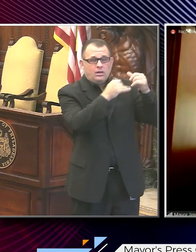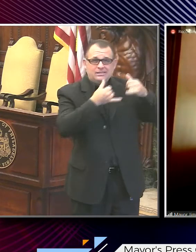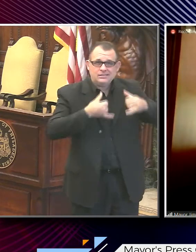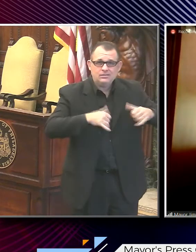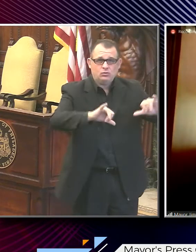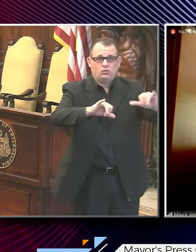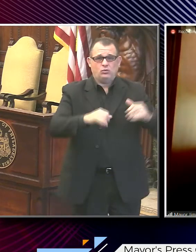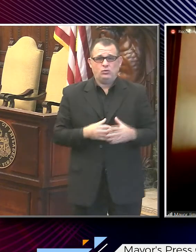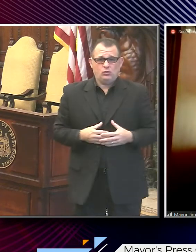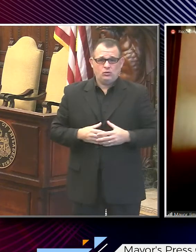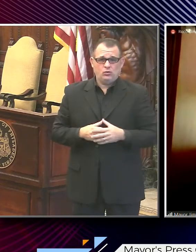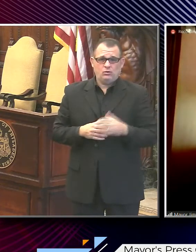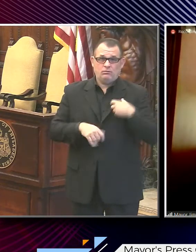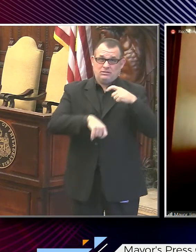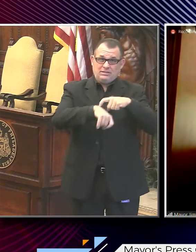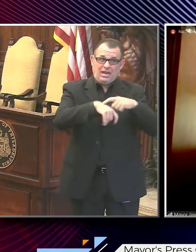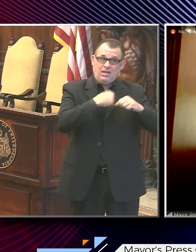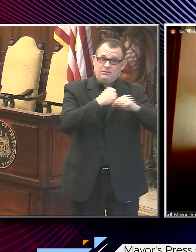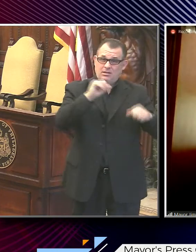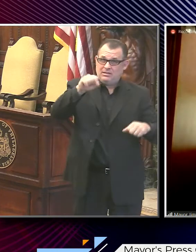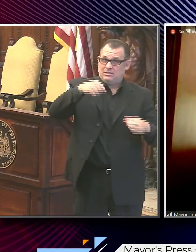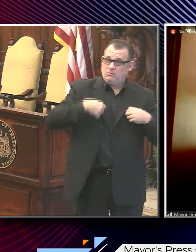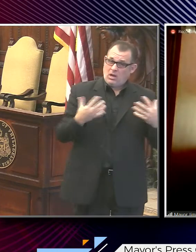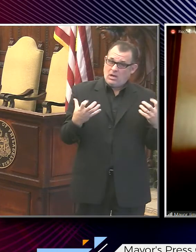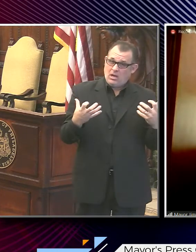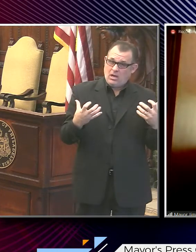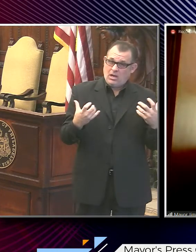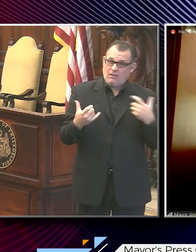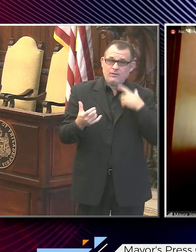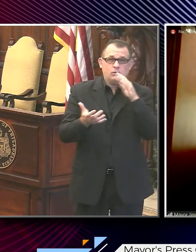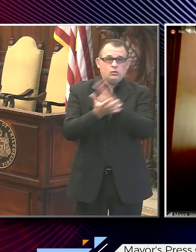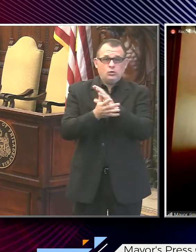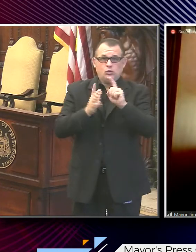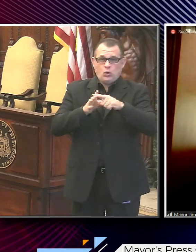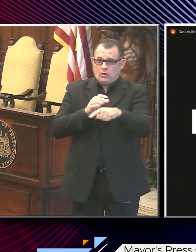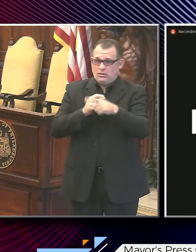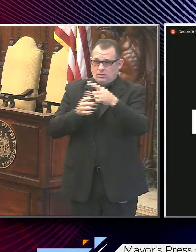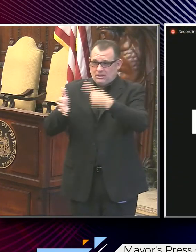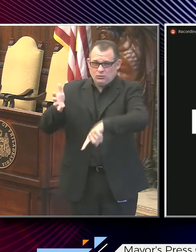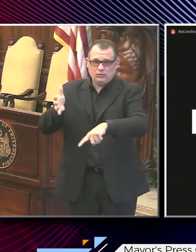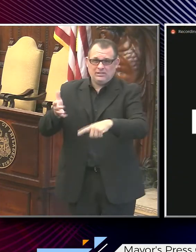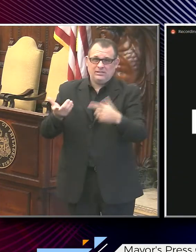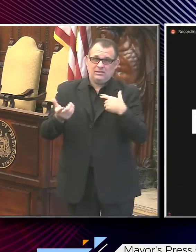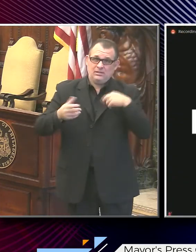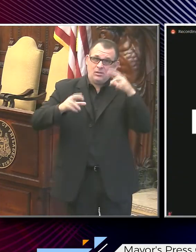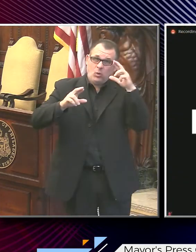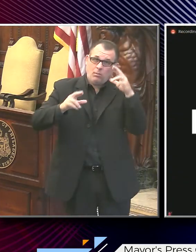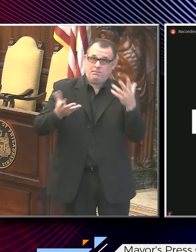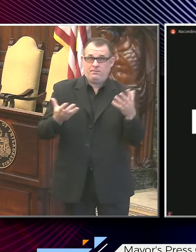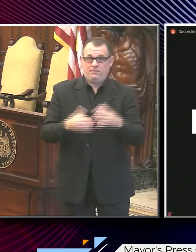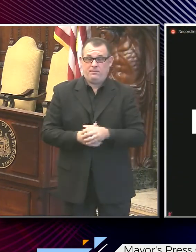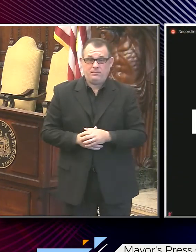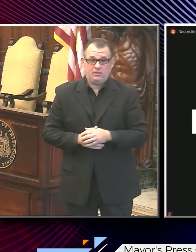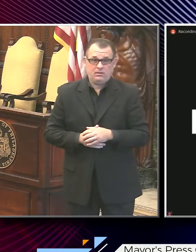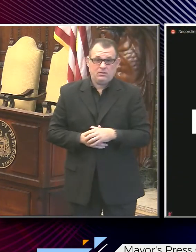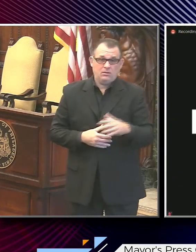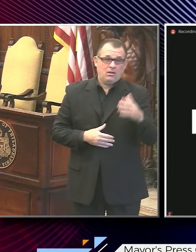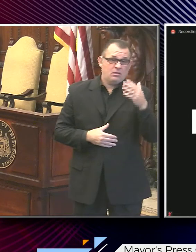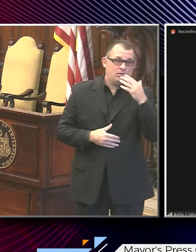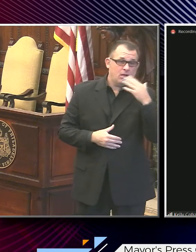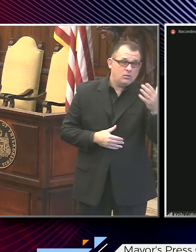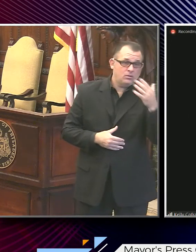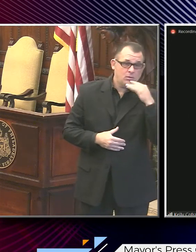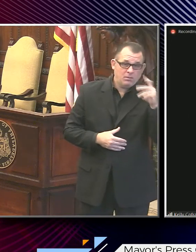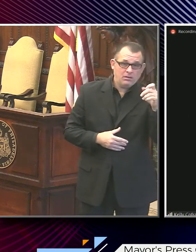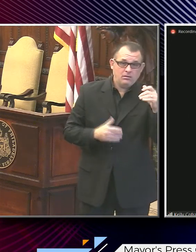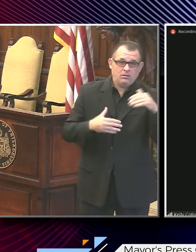or extended before school begins again. Okay, thanks. Thanks, Mike. We're